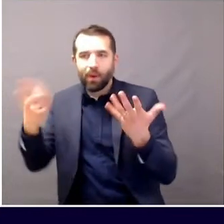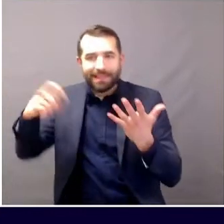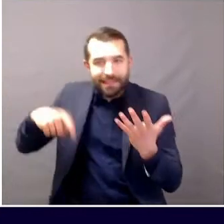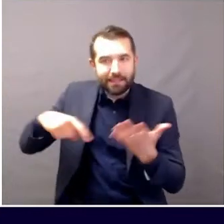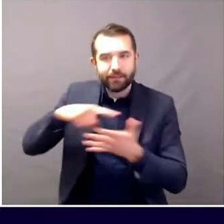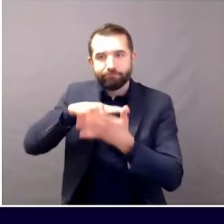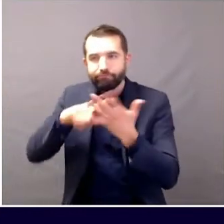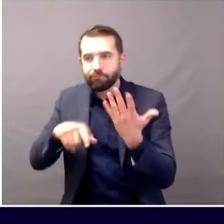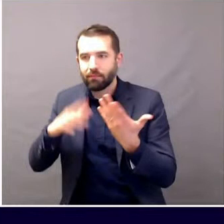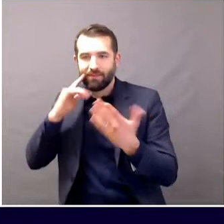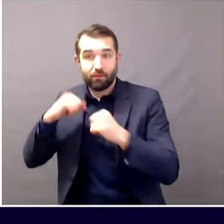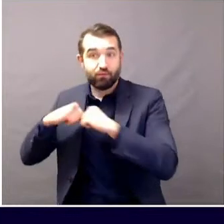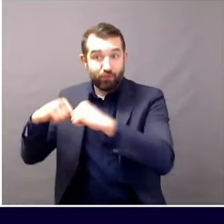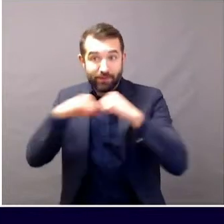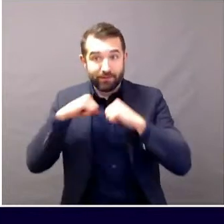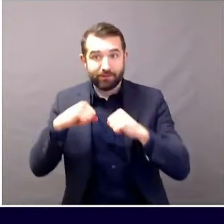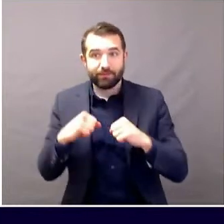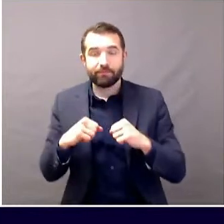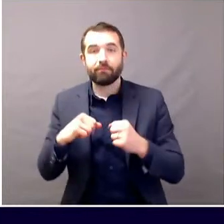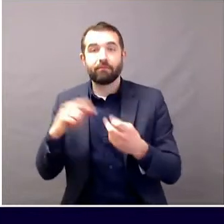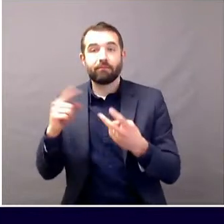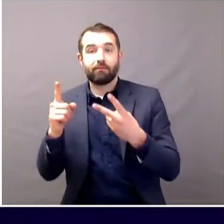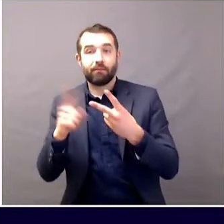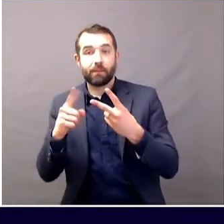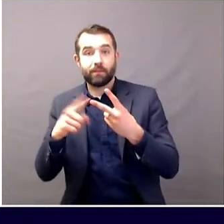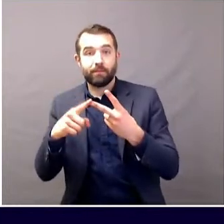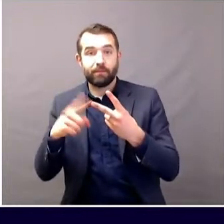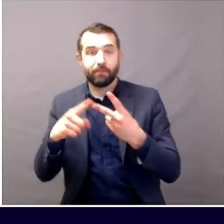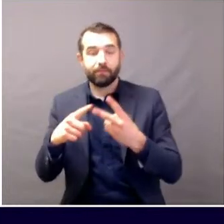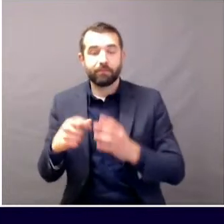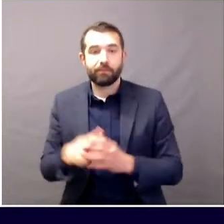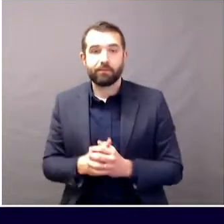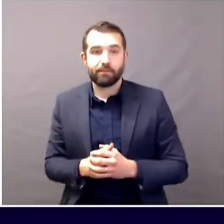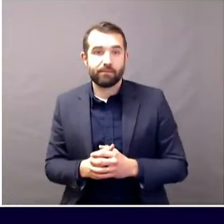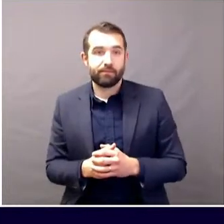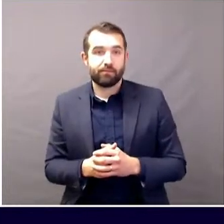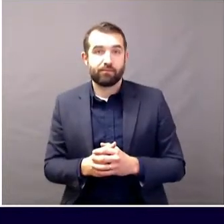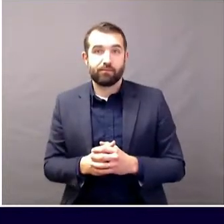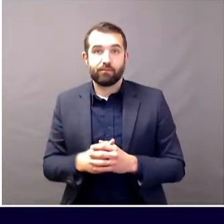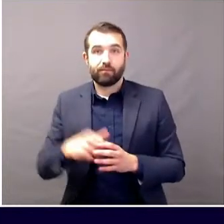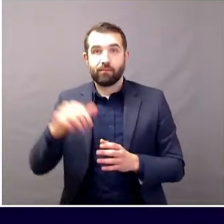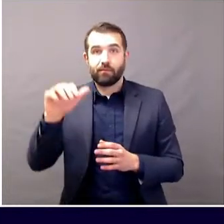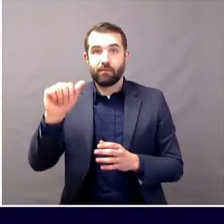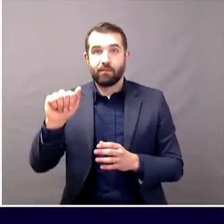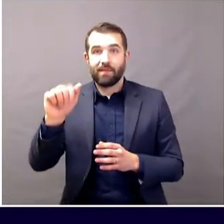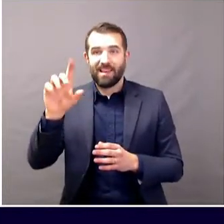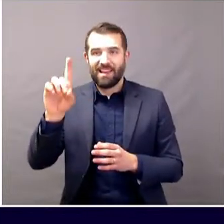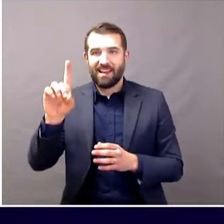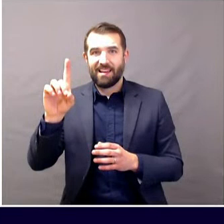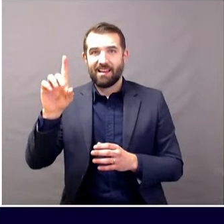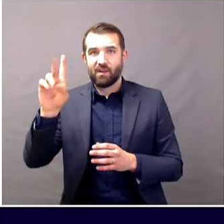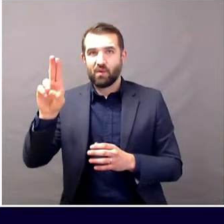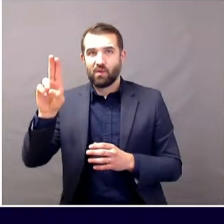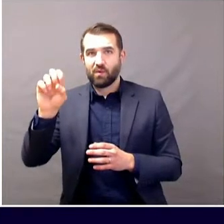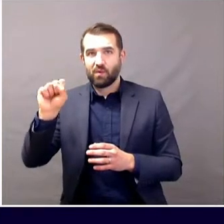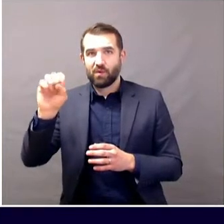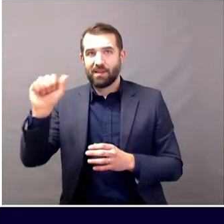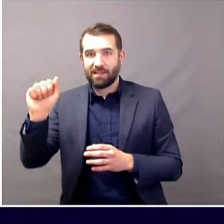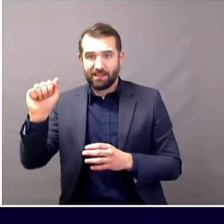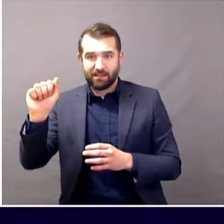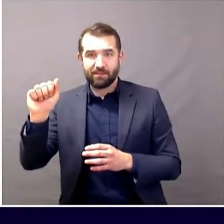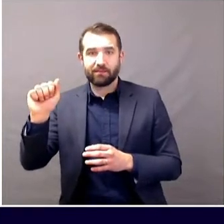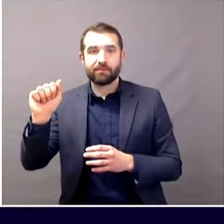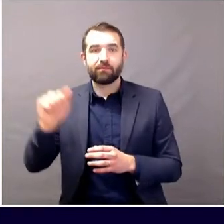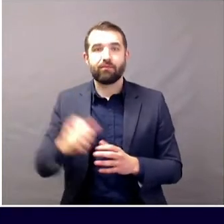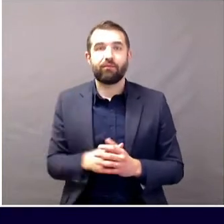The other outbreak investigation that we've recently opened is into the ADUSA, or ADUSA, which is a Hannaford